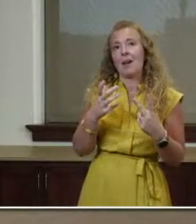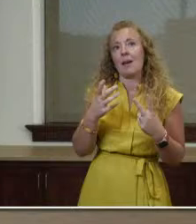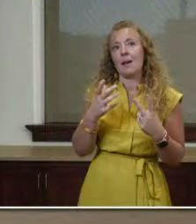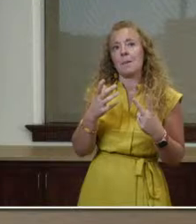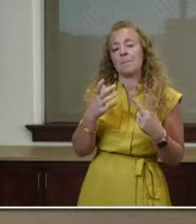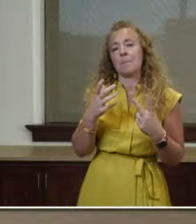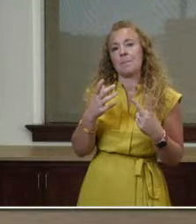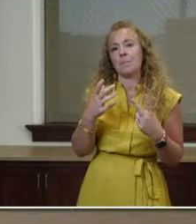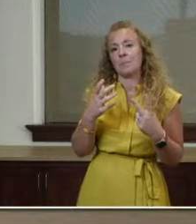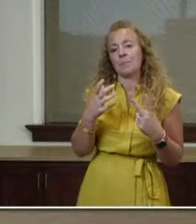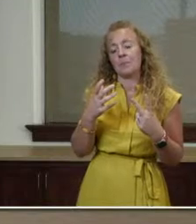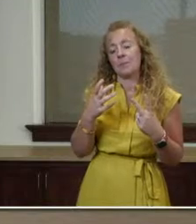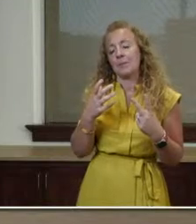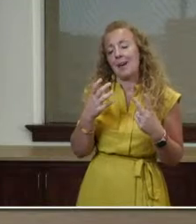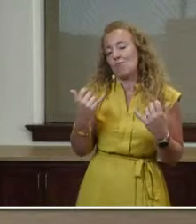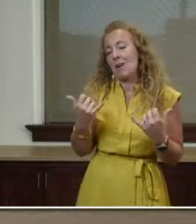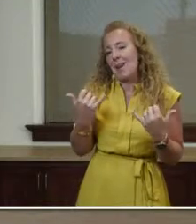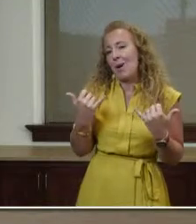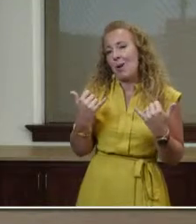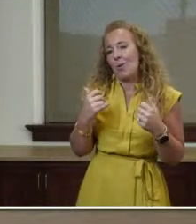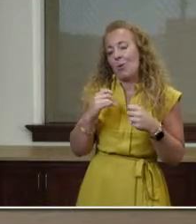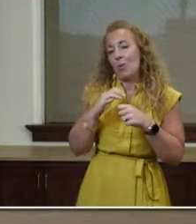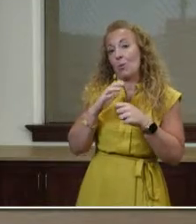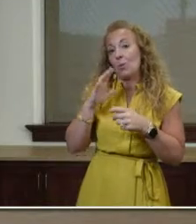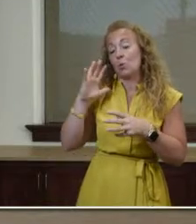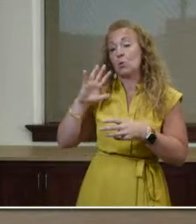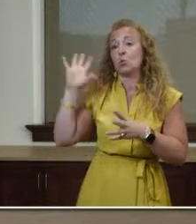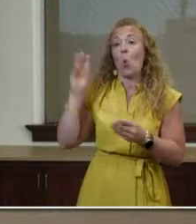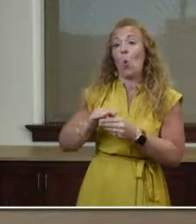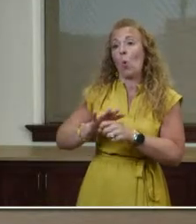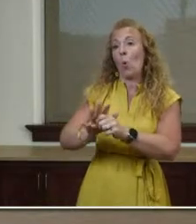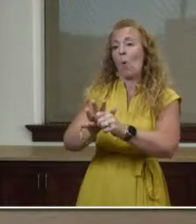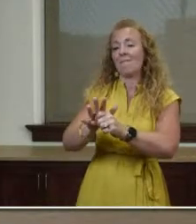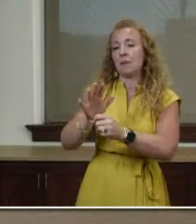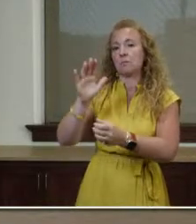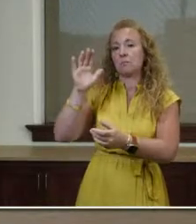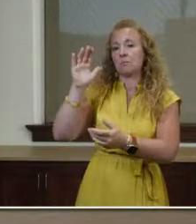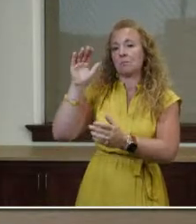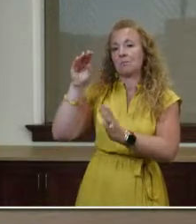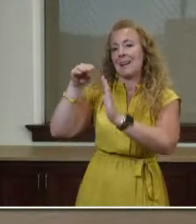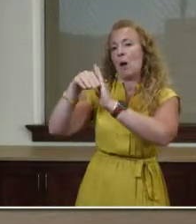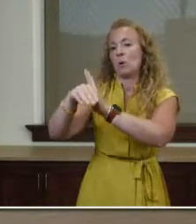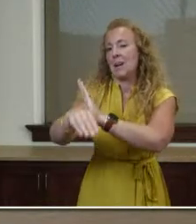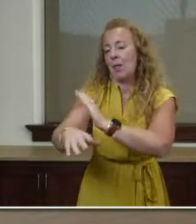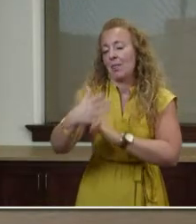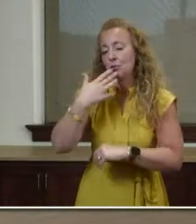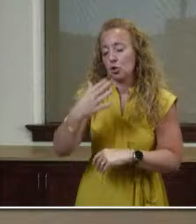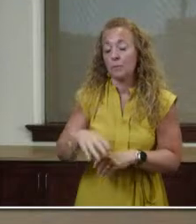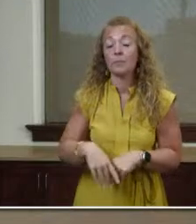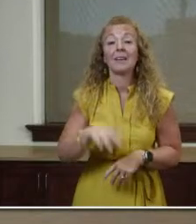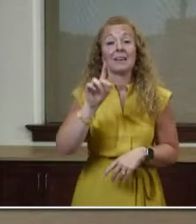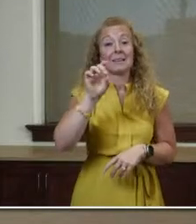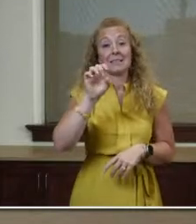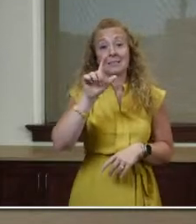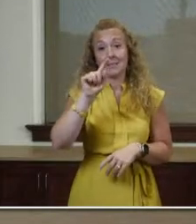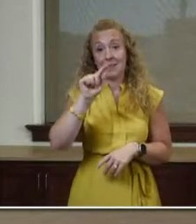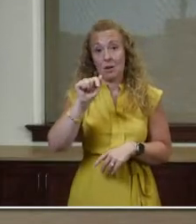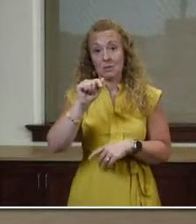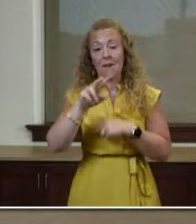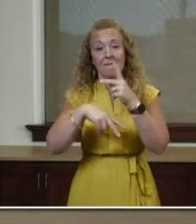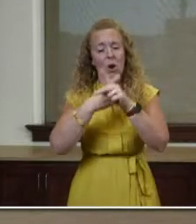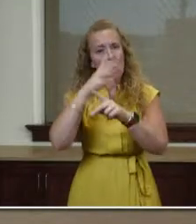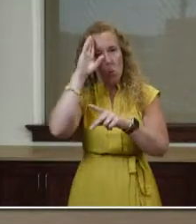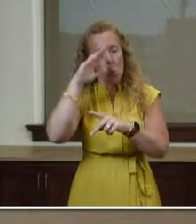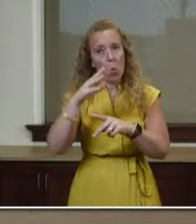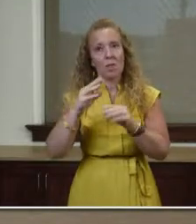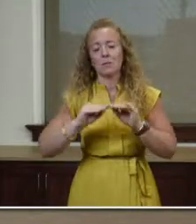our cases continue to go down. So I think that's good. The Delta variant, we know from other places and from other data that it is more